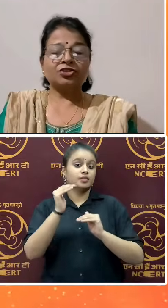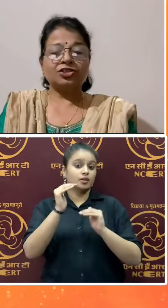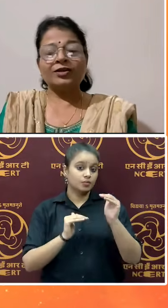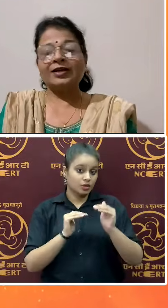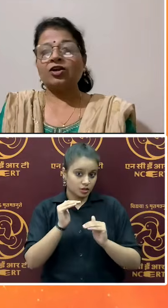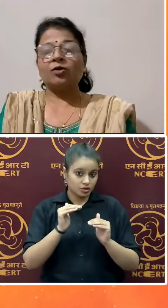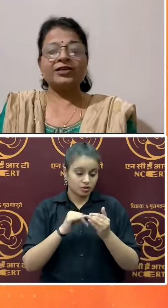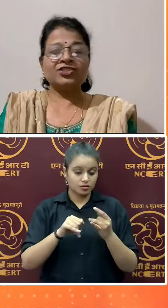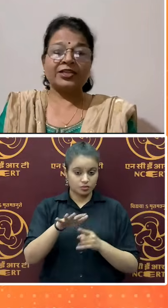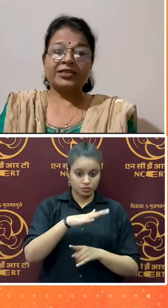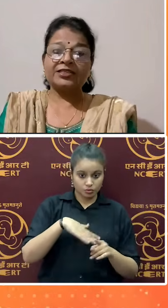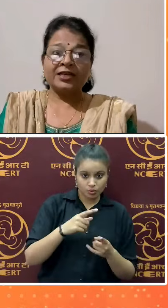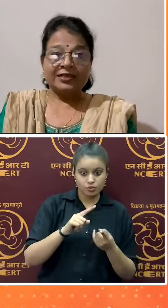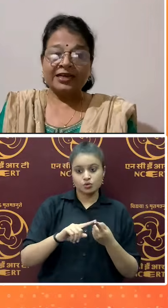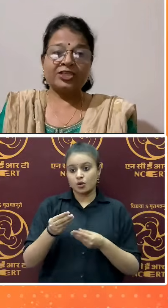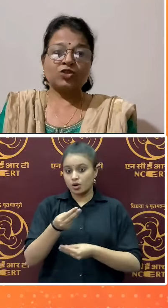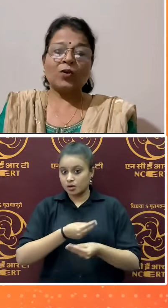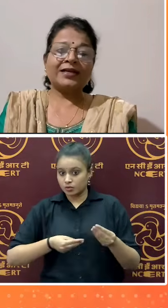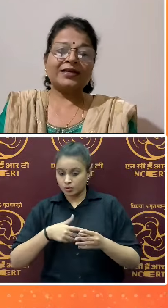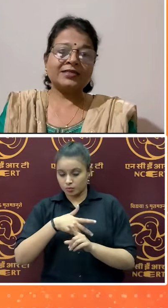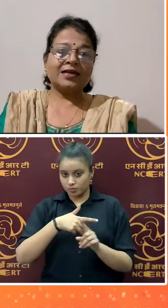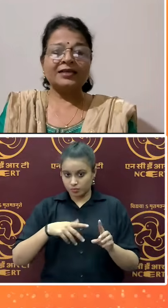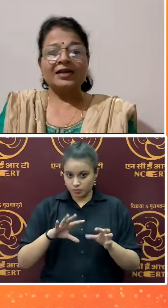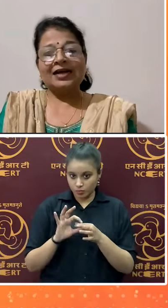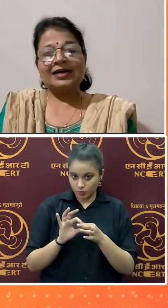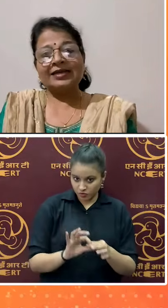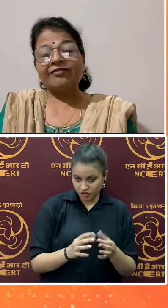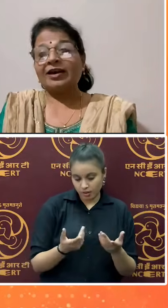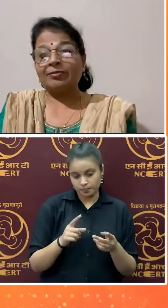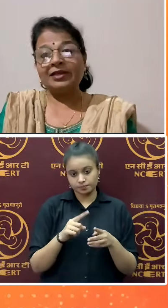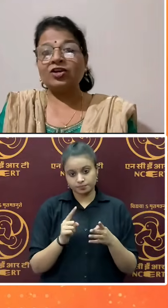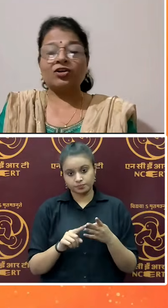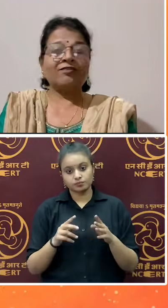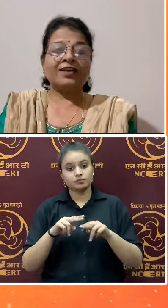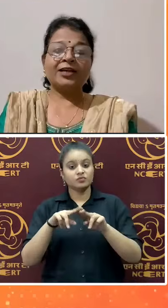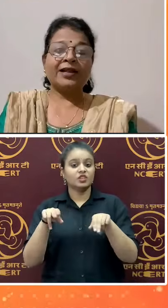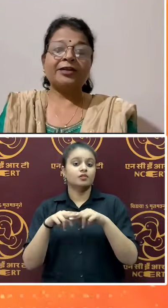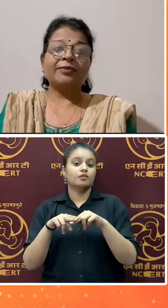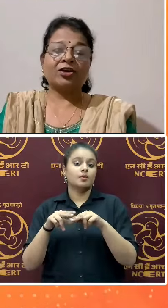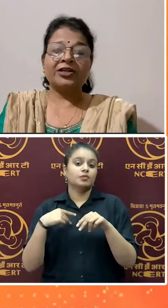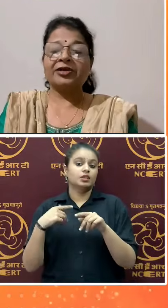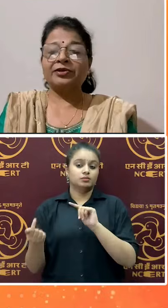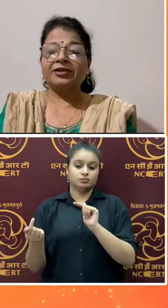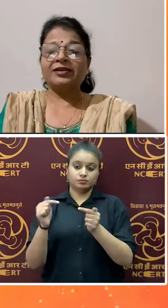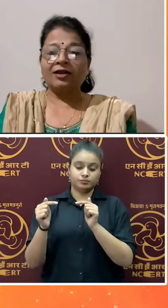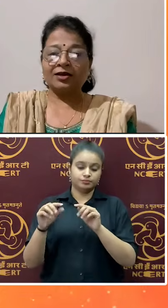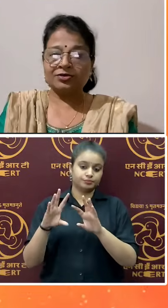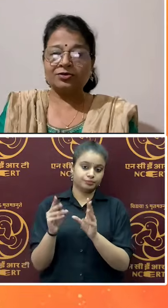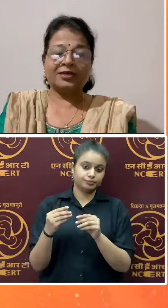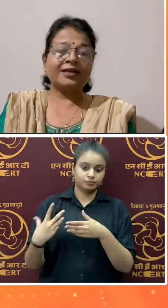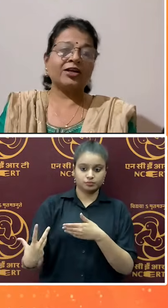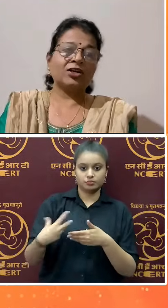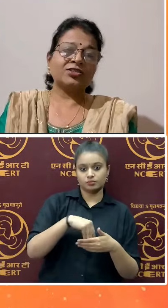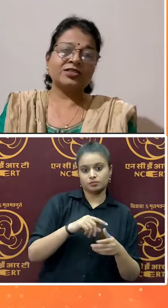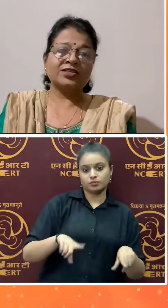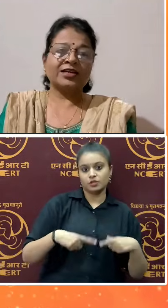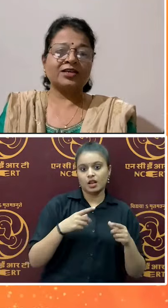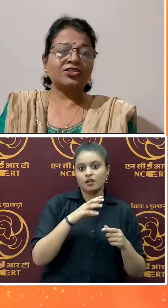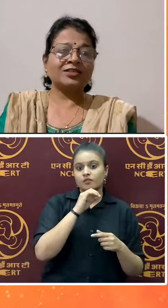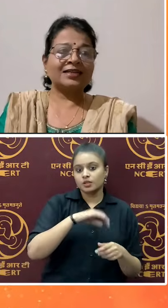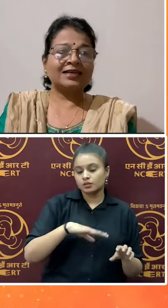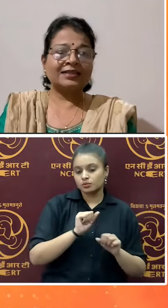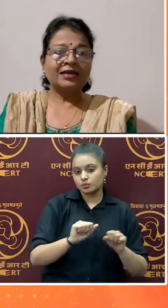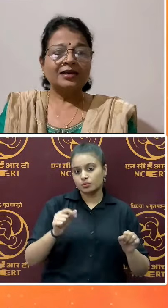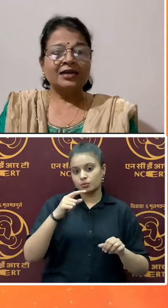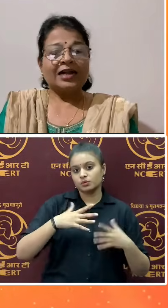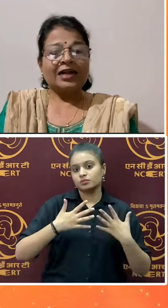of socio-economic status, that is one hazard. And then family conflict might be contributing a lot to an adolescent's